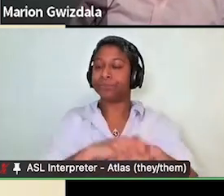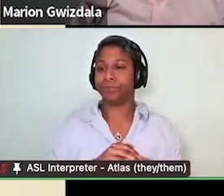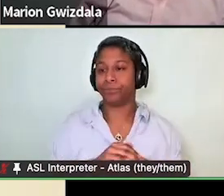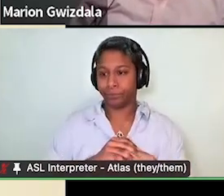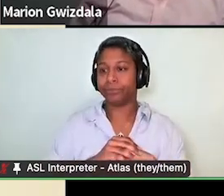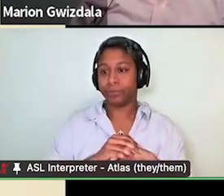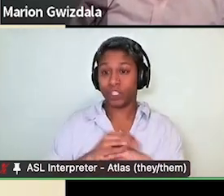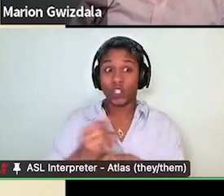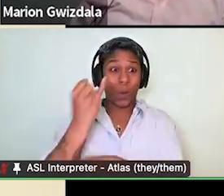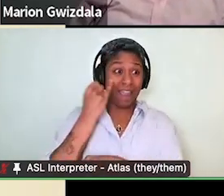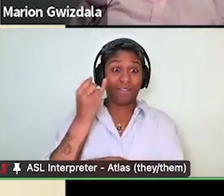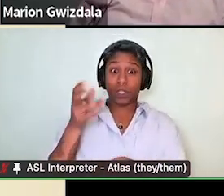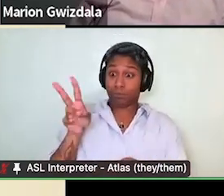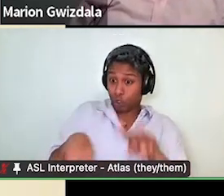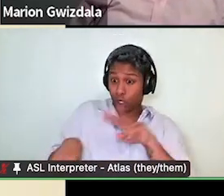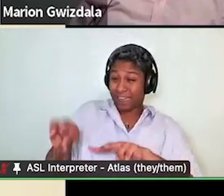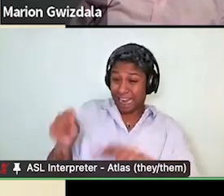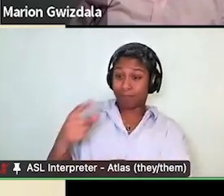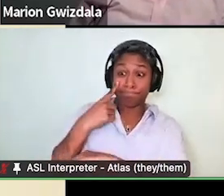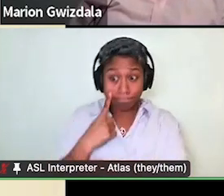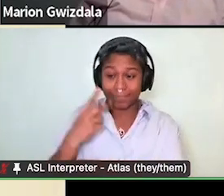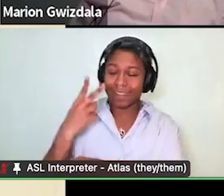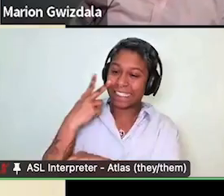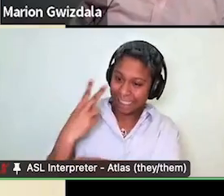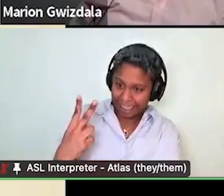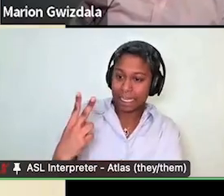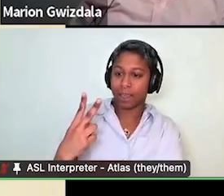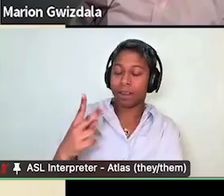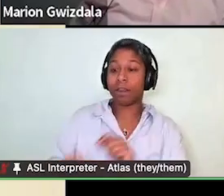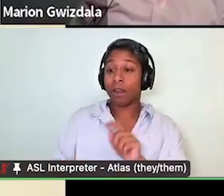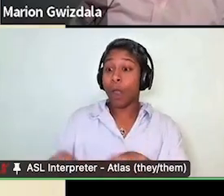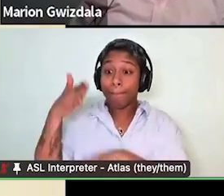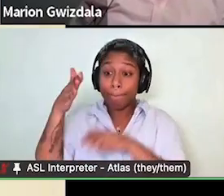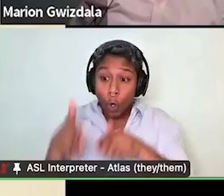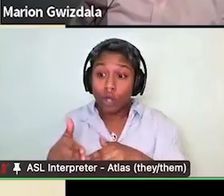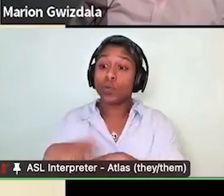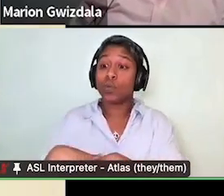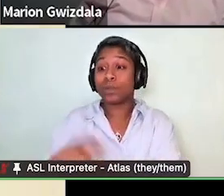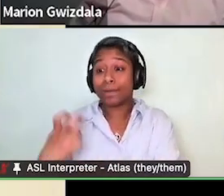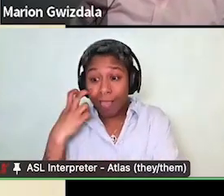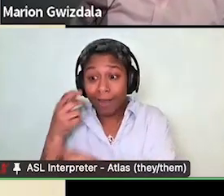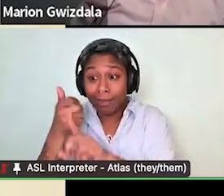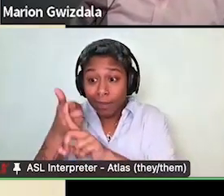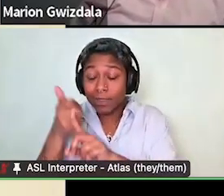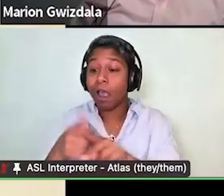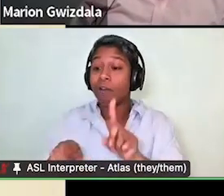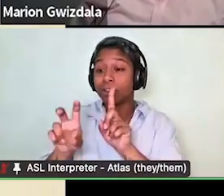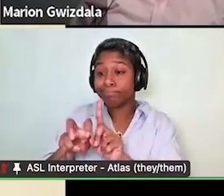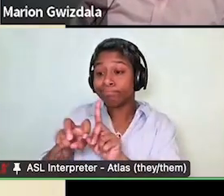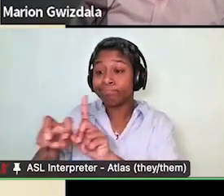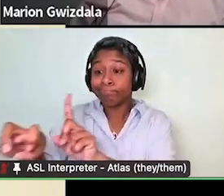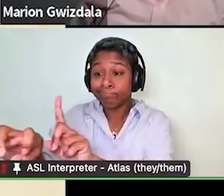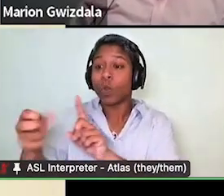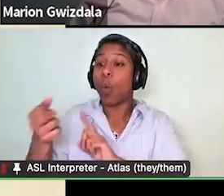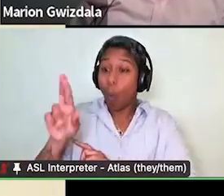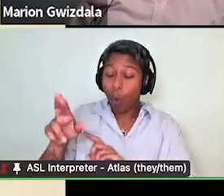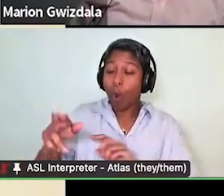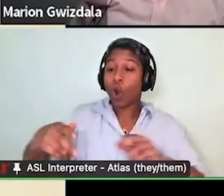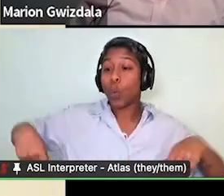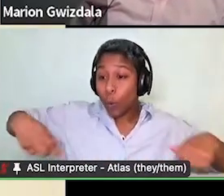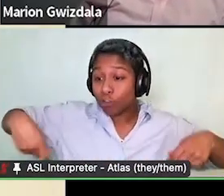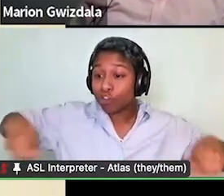or pulling a wheelchair, then it is considered a service animal and really questions should not be